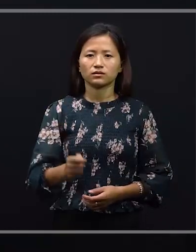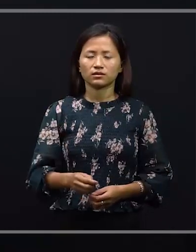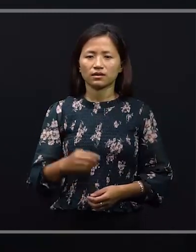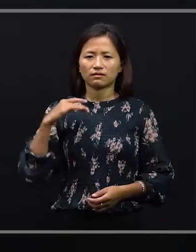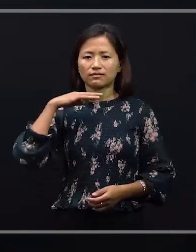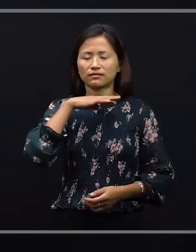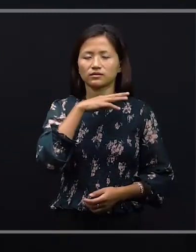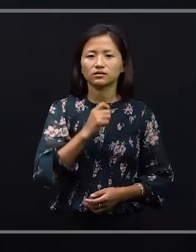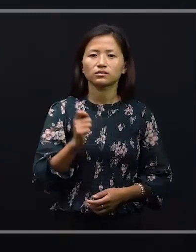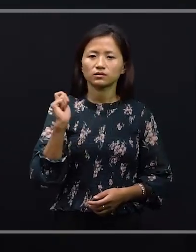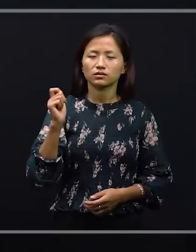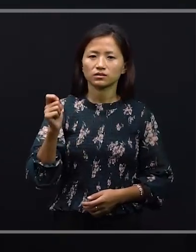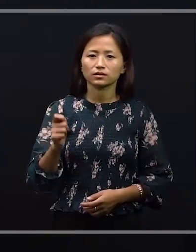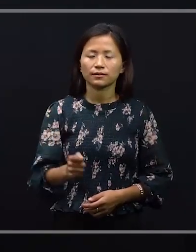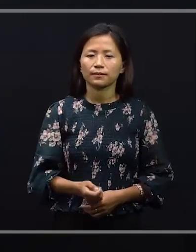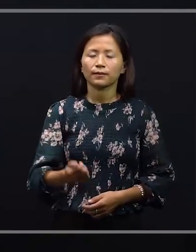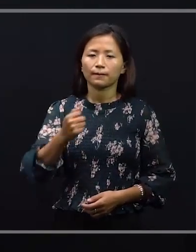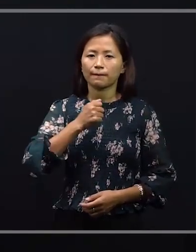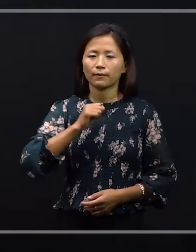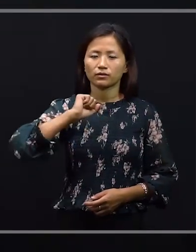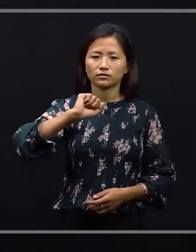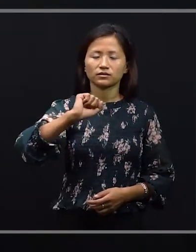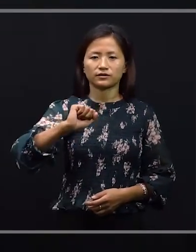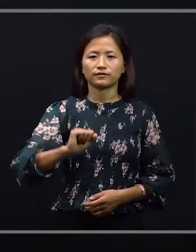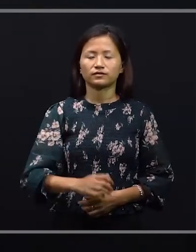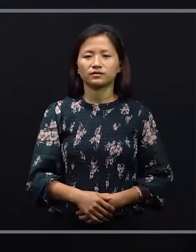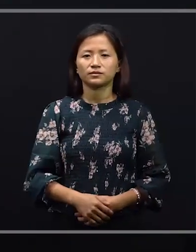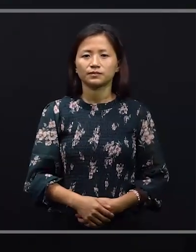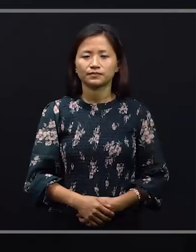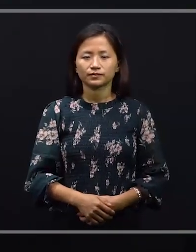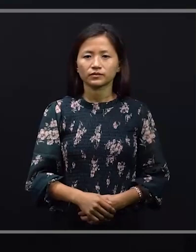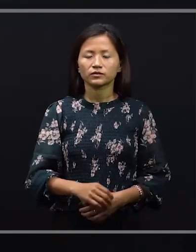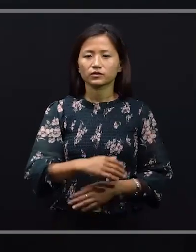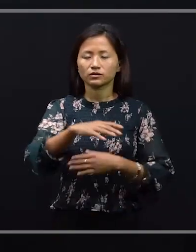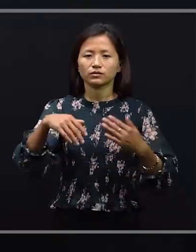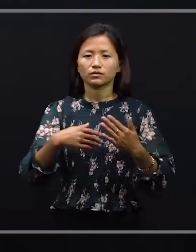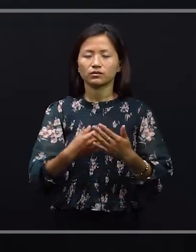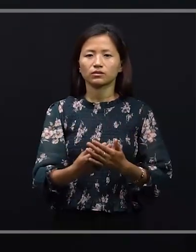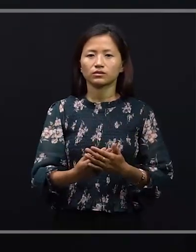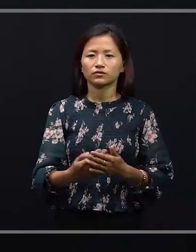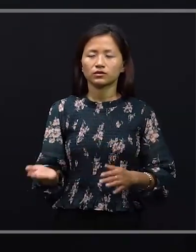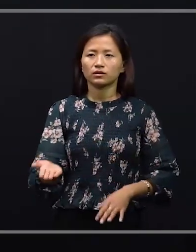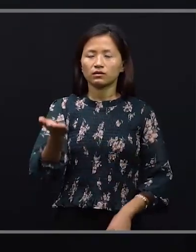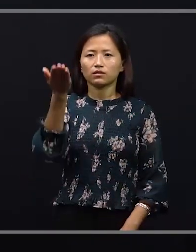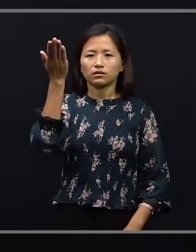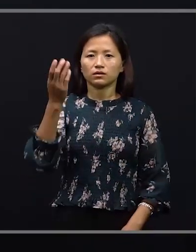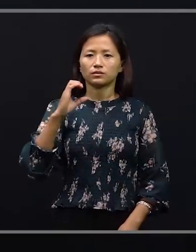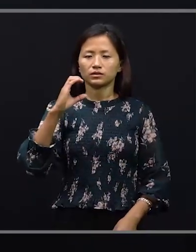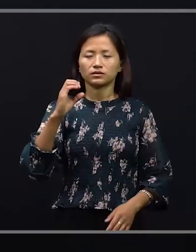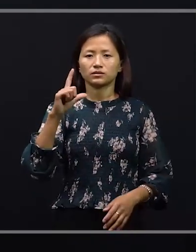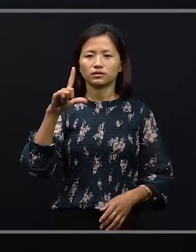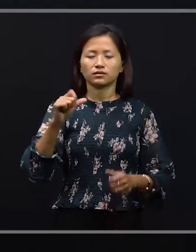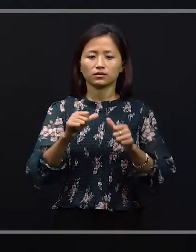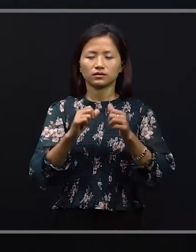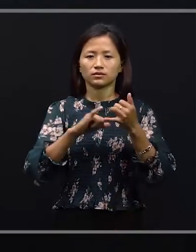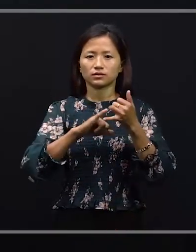dirty works by themselves. And what happened was they were called as untouchables by the upper classes, because